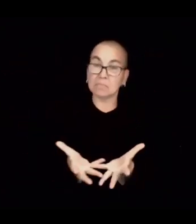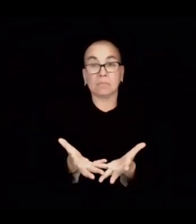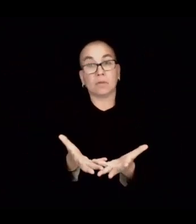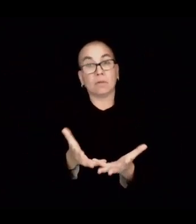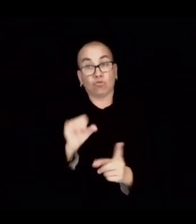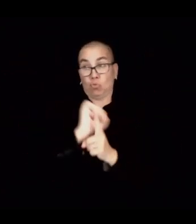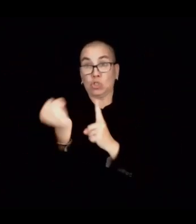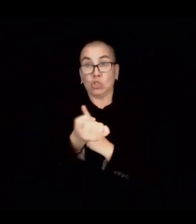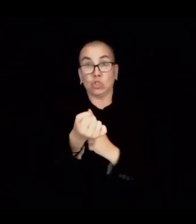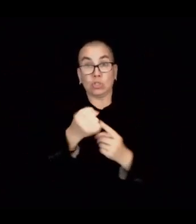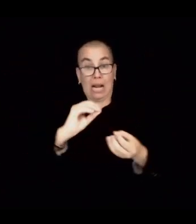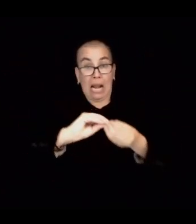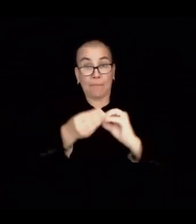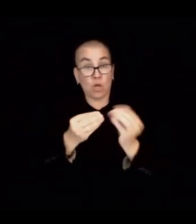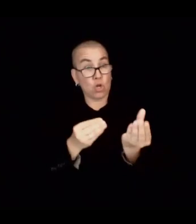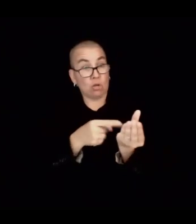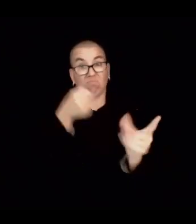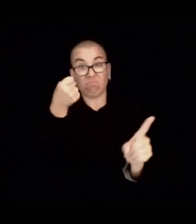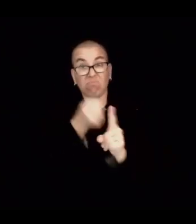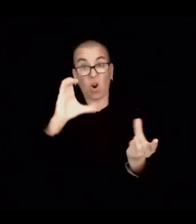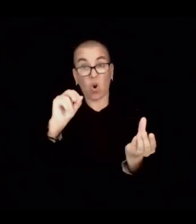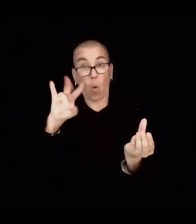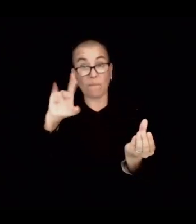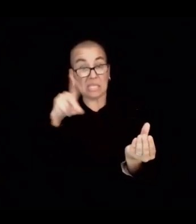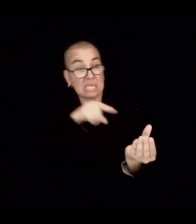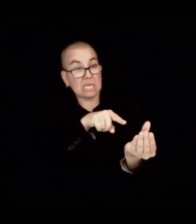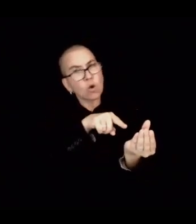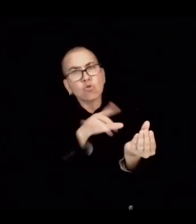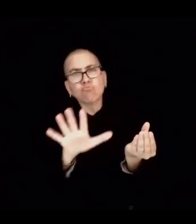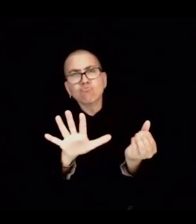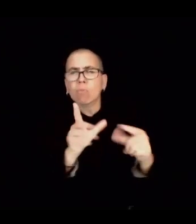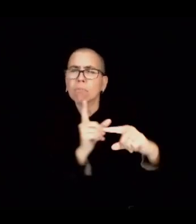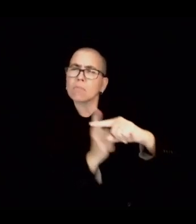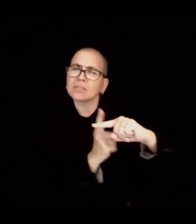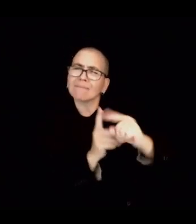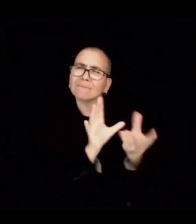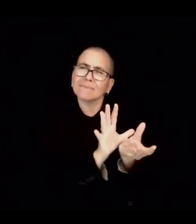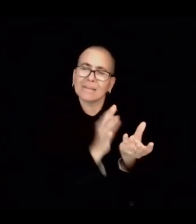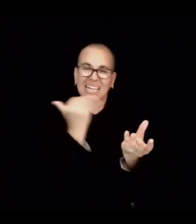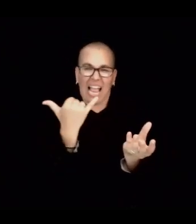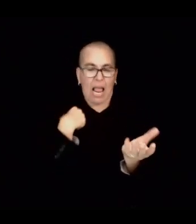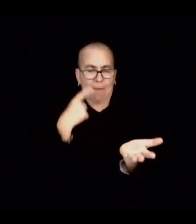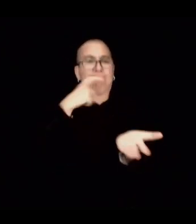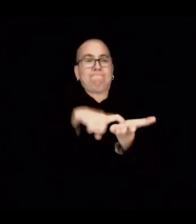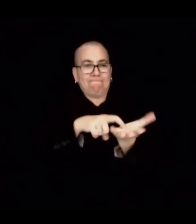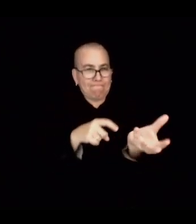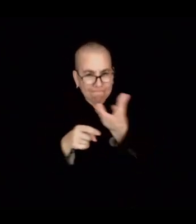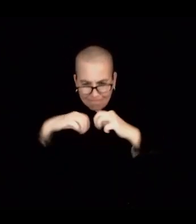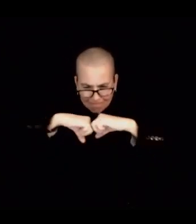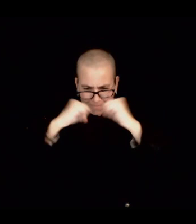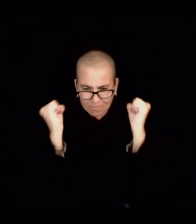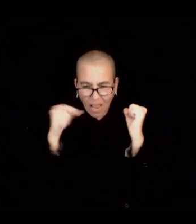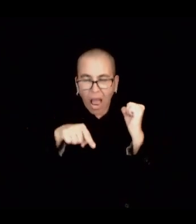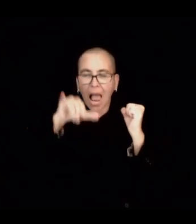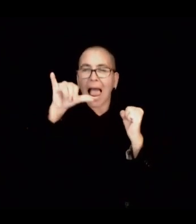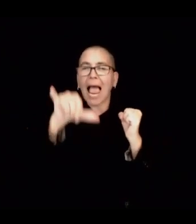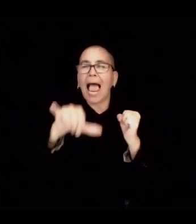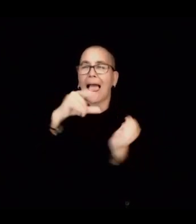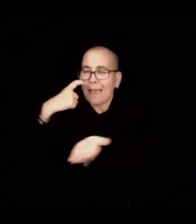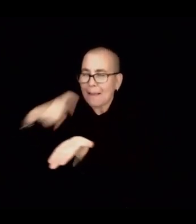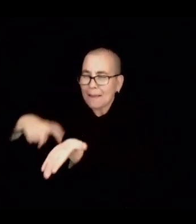that we're seeing these disparities, that is concerning, and that means that we need to continue to ramp up